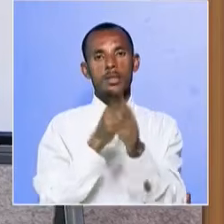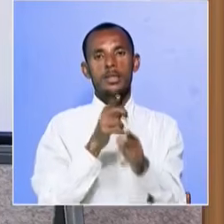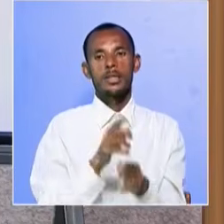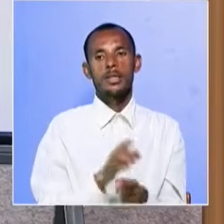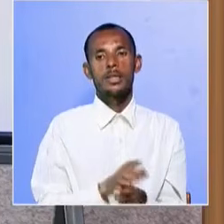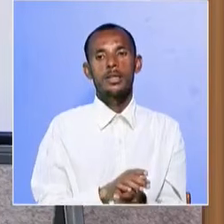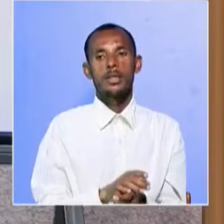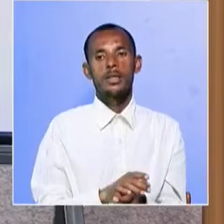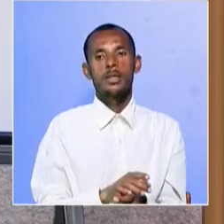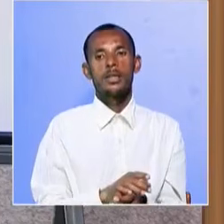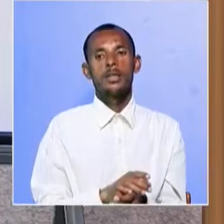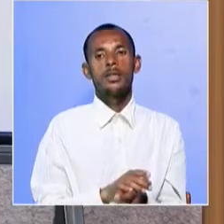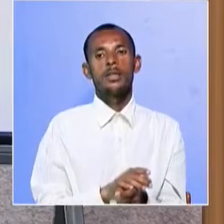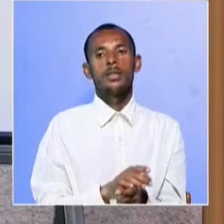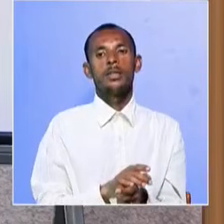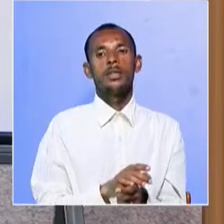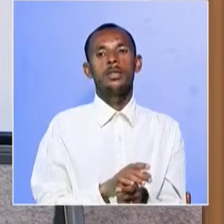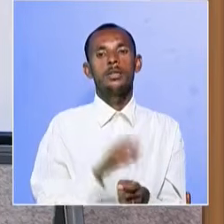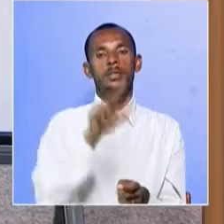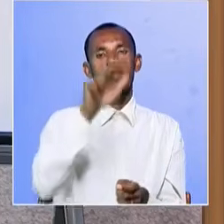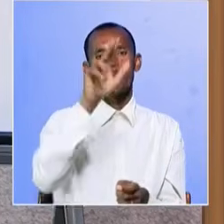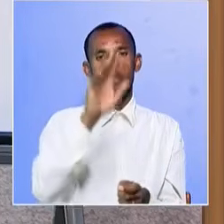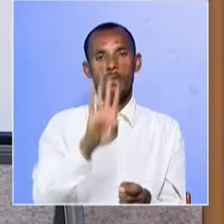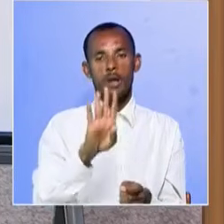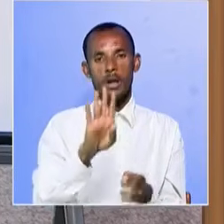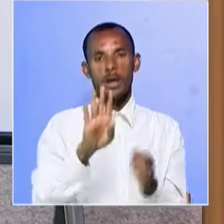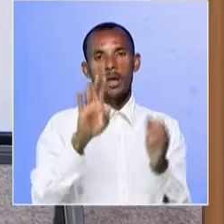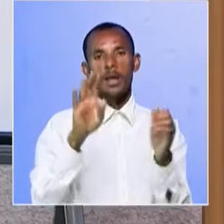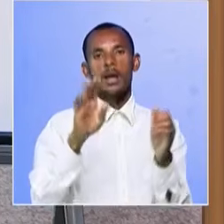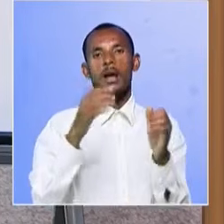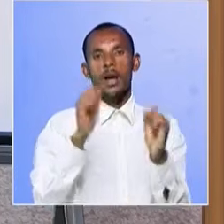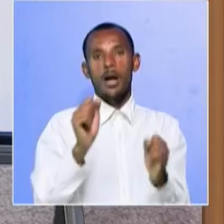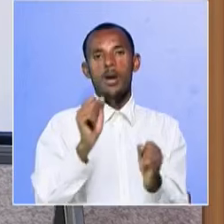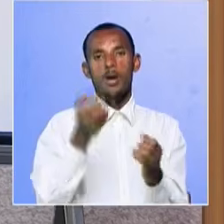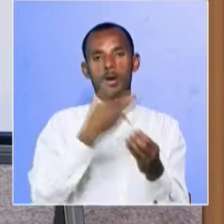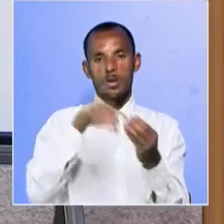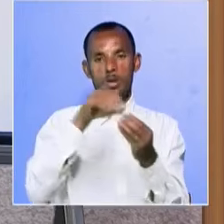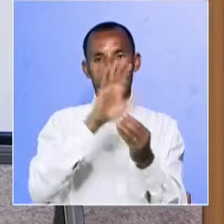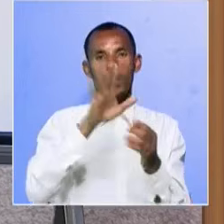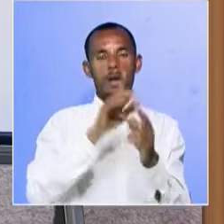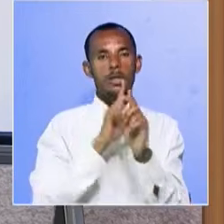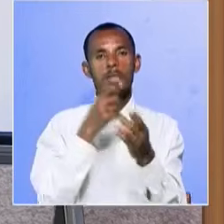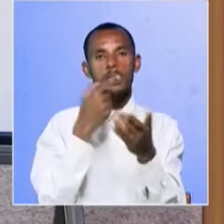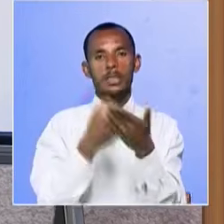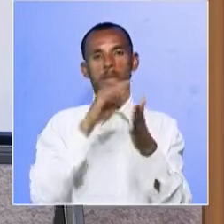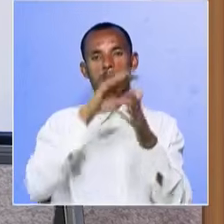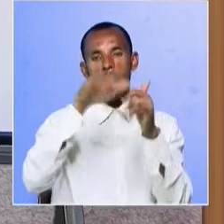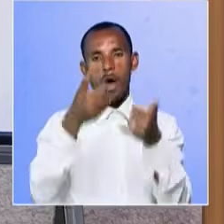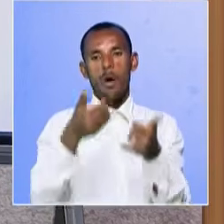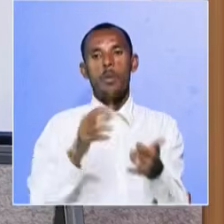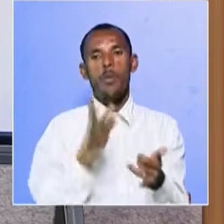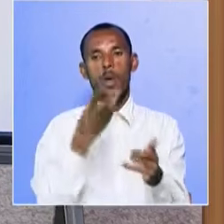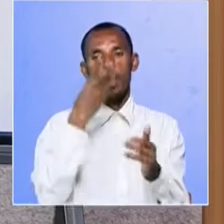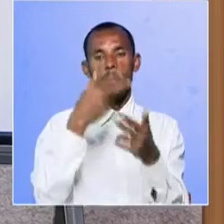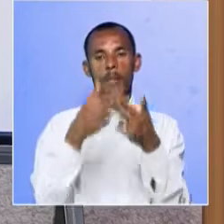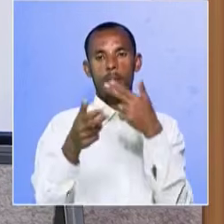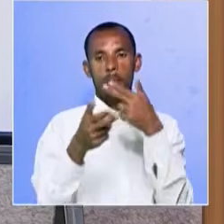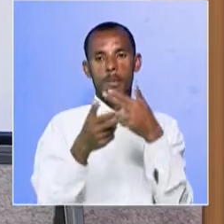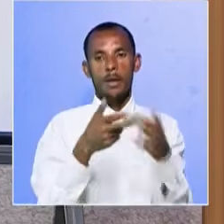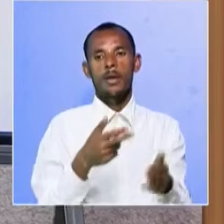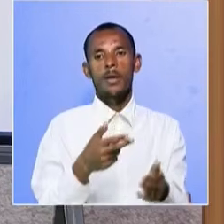your answer. And 3 over 4 can also be your answer. So this is how we